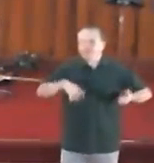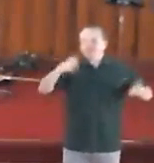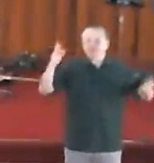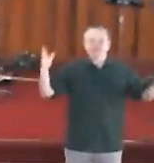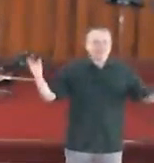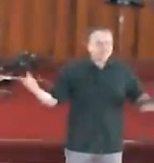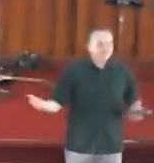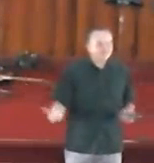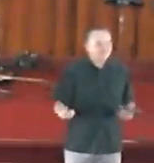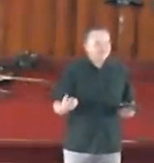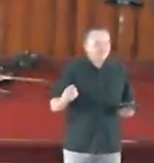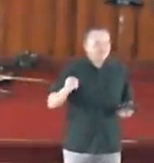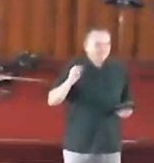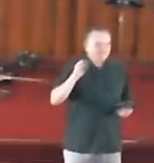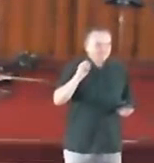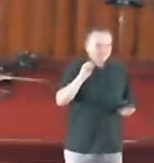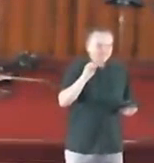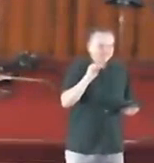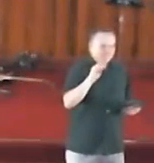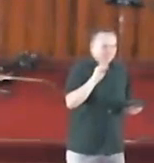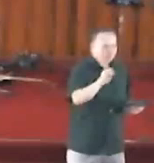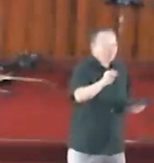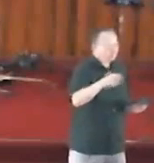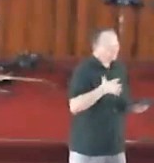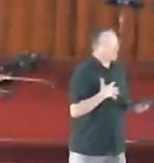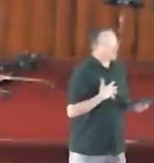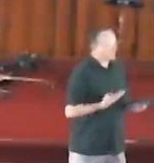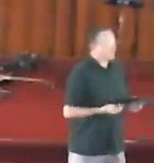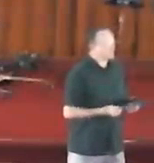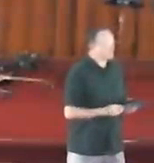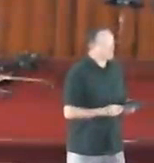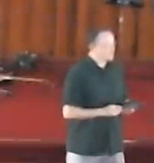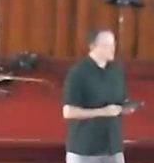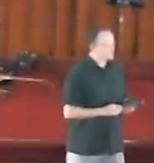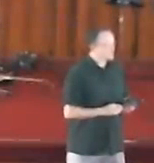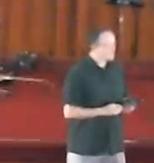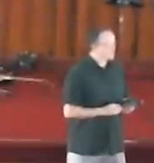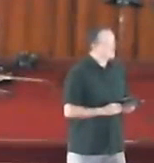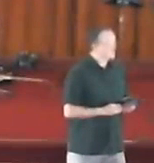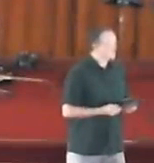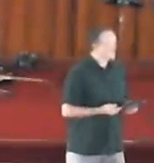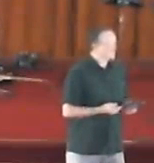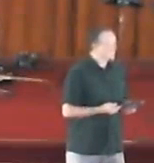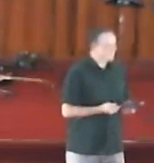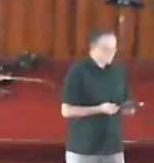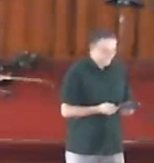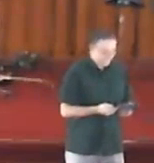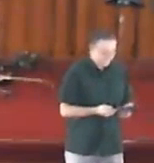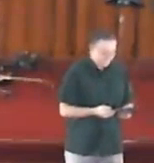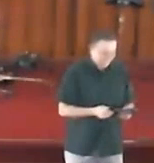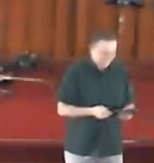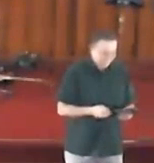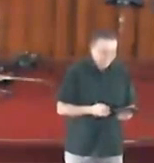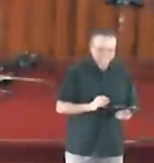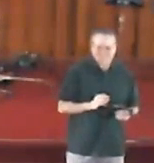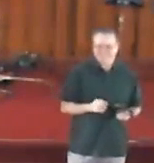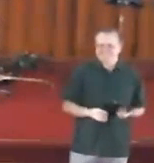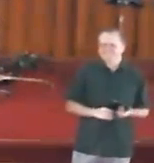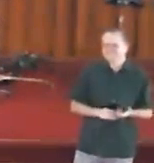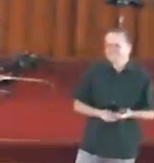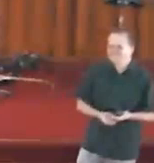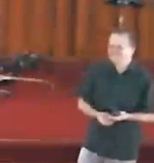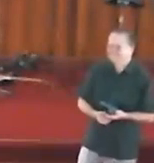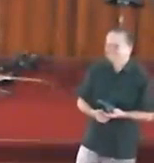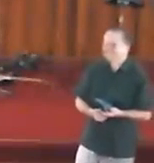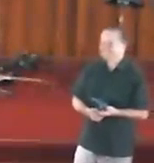buscando diversión y el que reparte gozo es otro. We see some comedies or